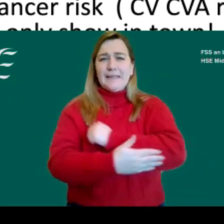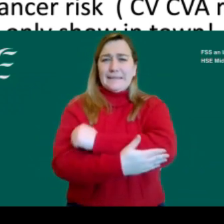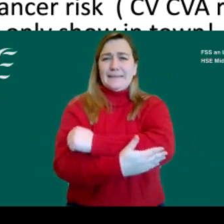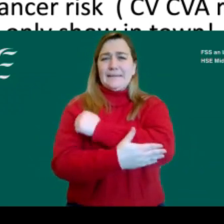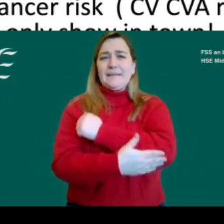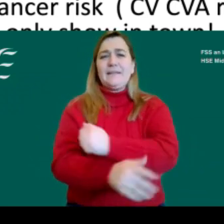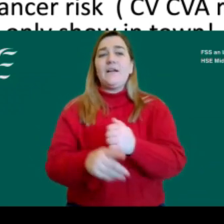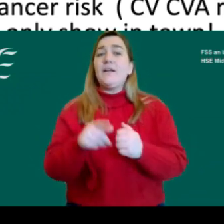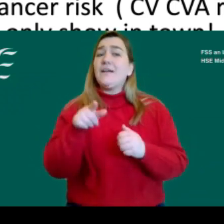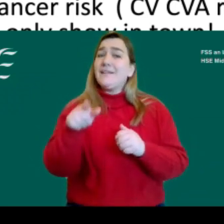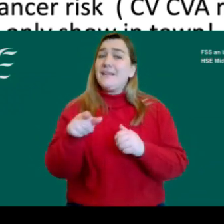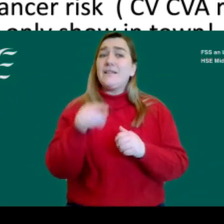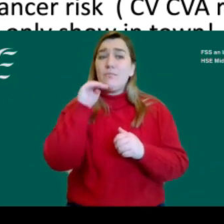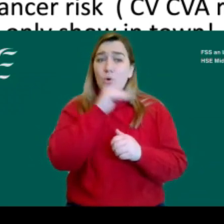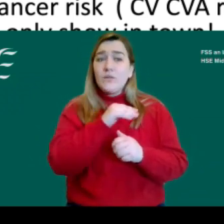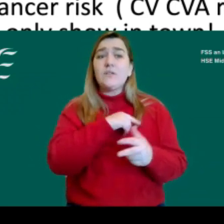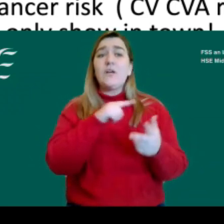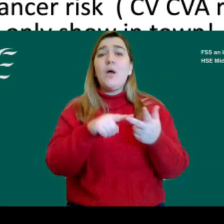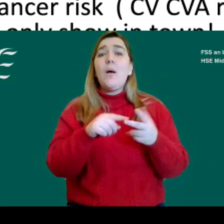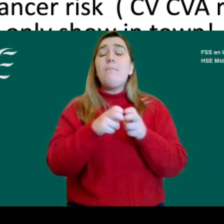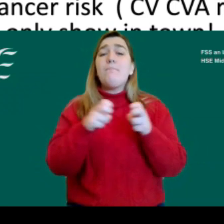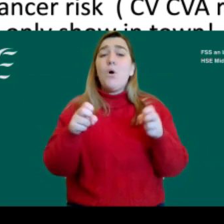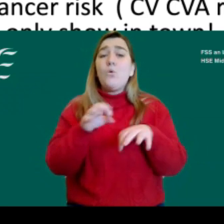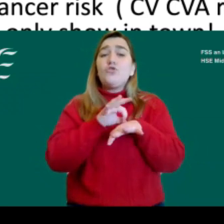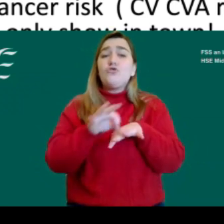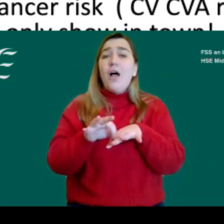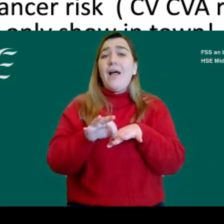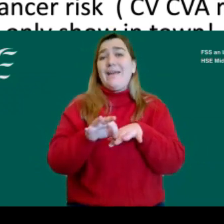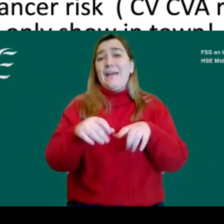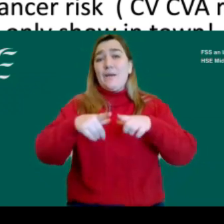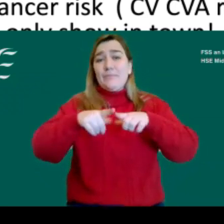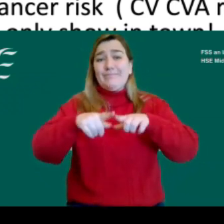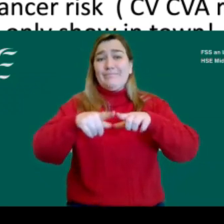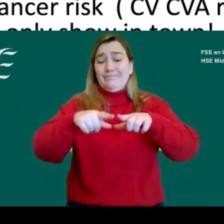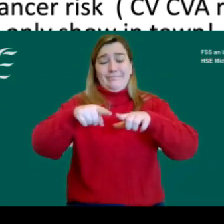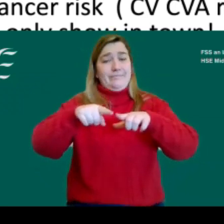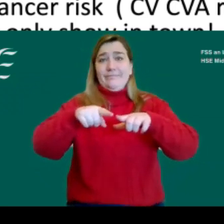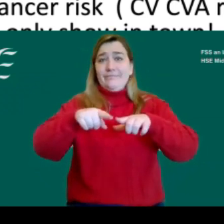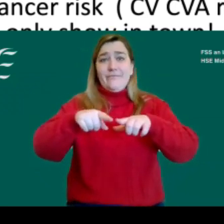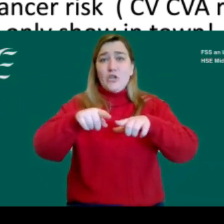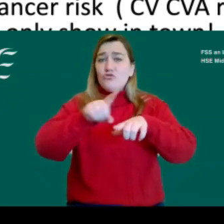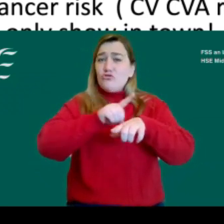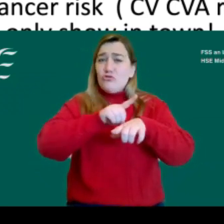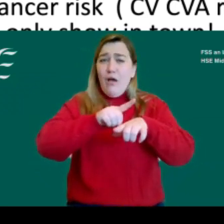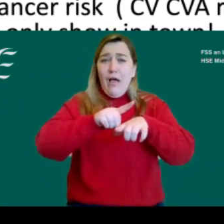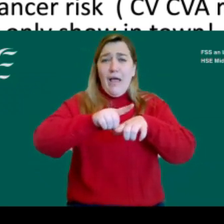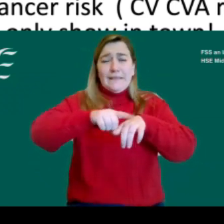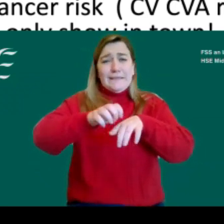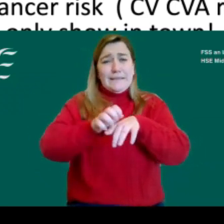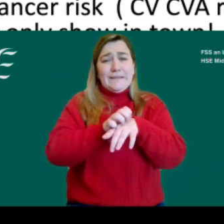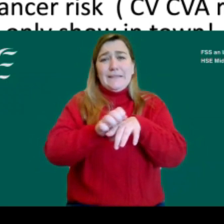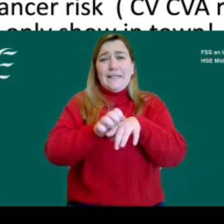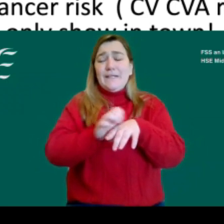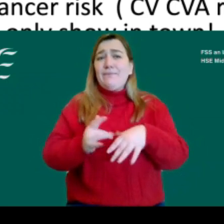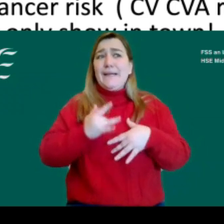you get that syndrome where your vagina becomes very dry and irritated and you find sex uncomfortable, and you're often getting recurrent urinary